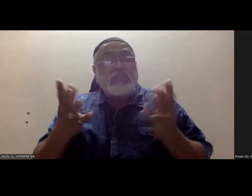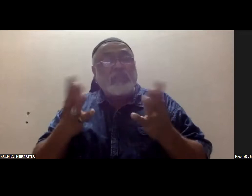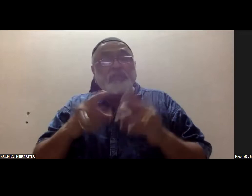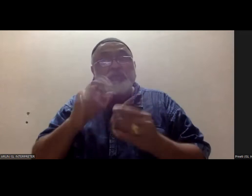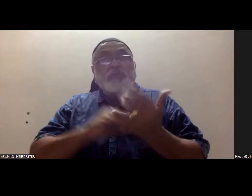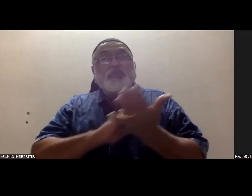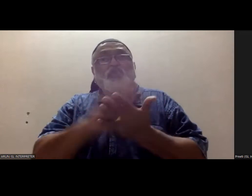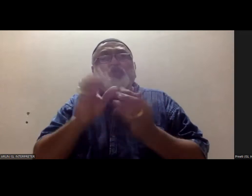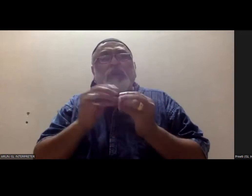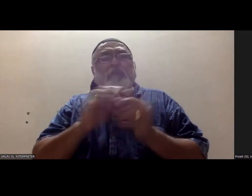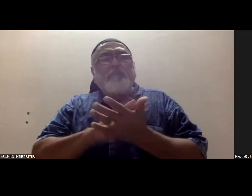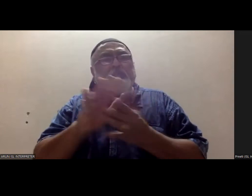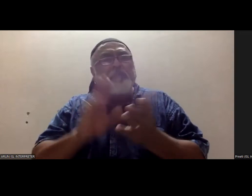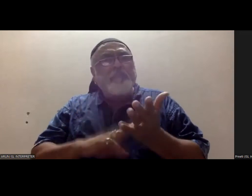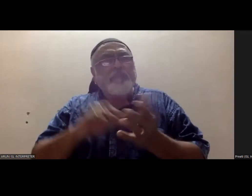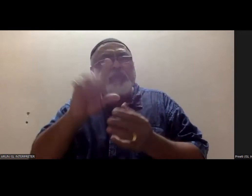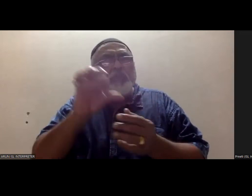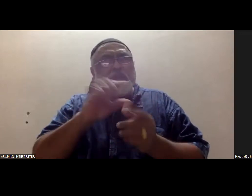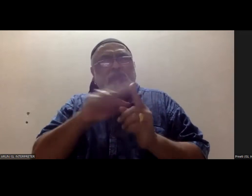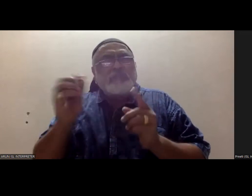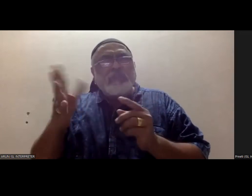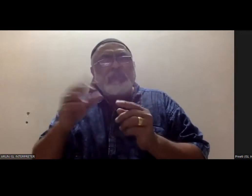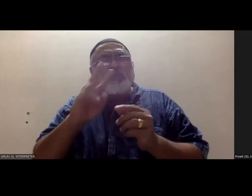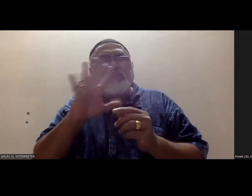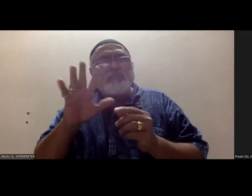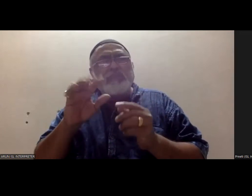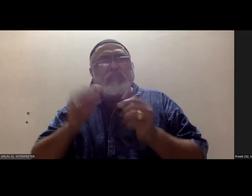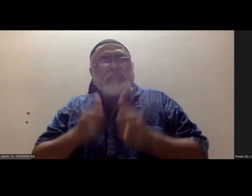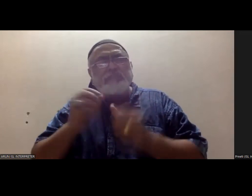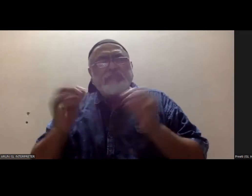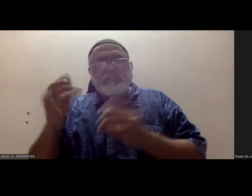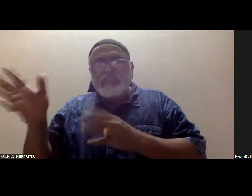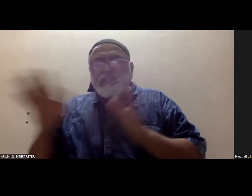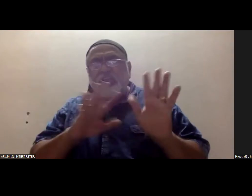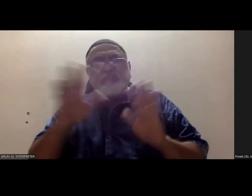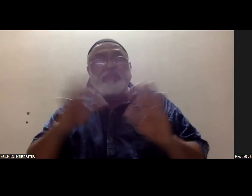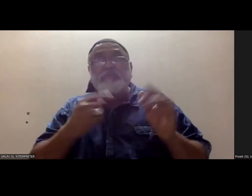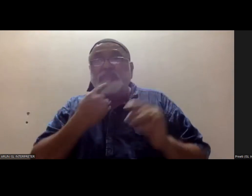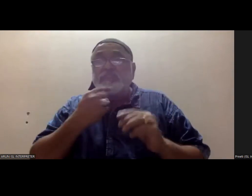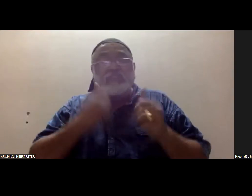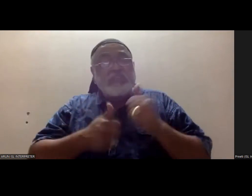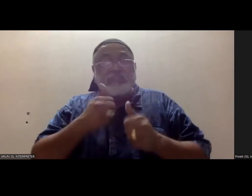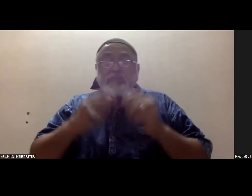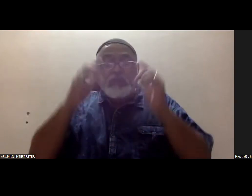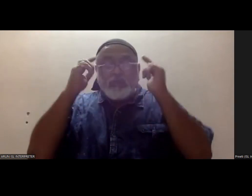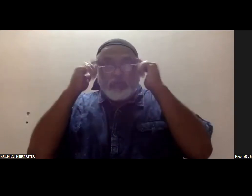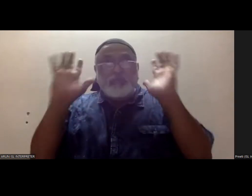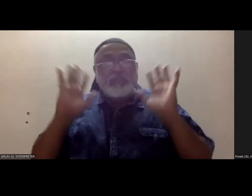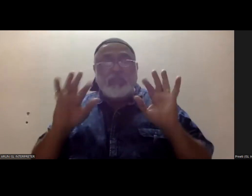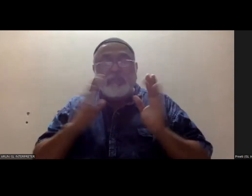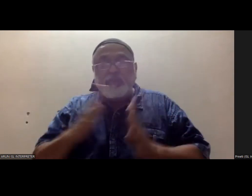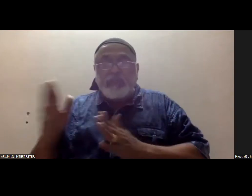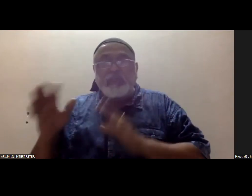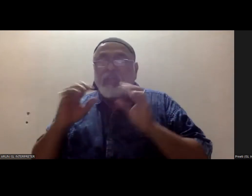your exams are from 19th and Lavansh, your exams are from 25th, and I understand that the seriousness of exams that you guys are preparing for. I